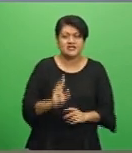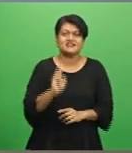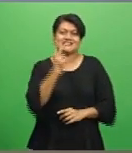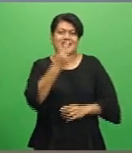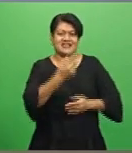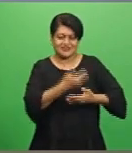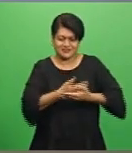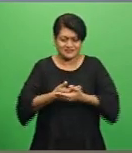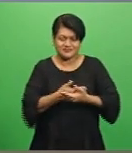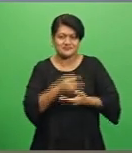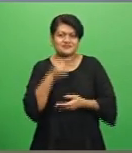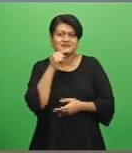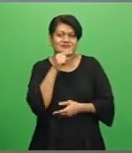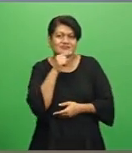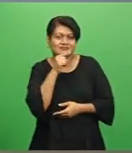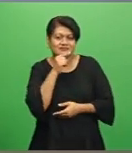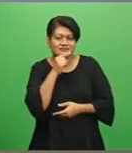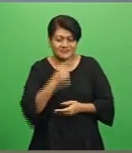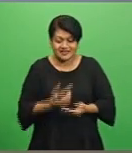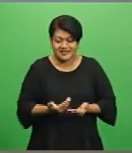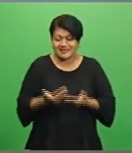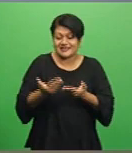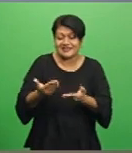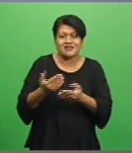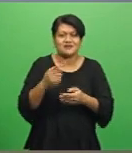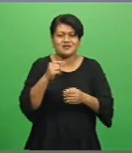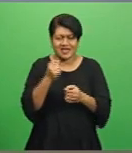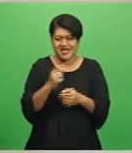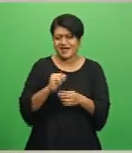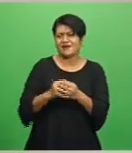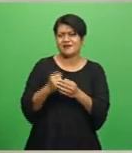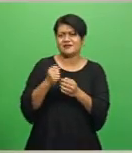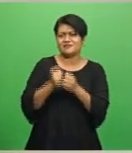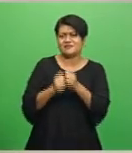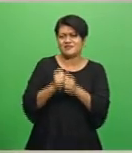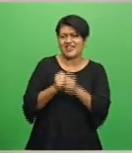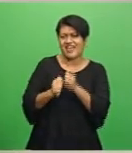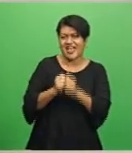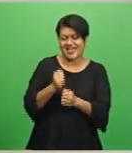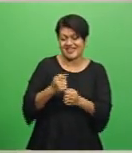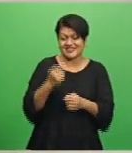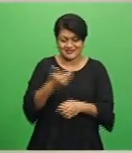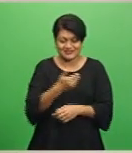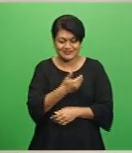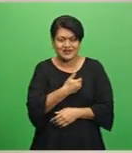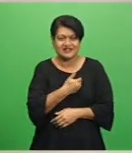boy, gifting her elder son with a brother this morning. My family,